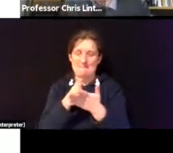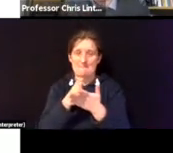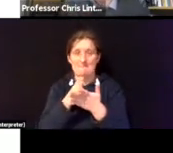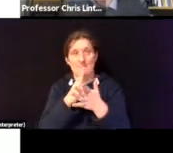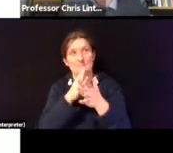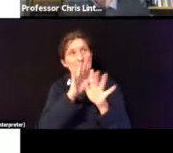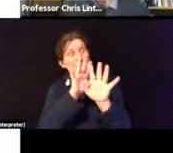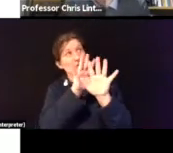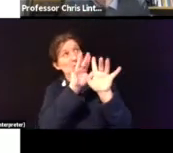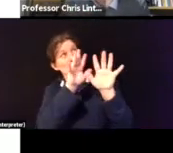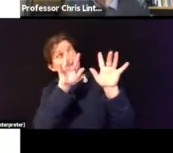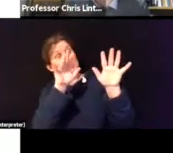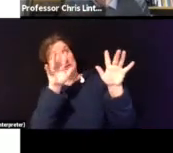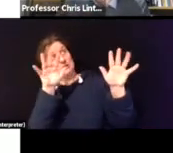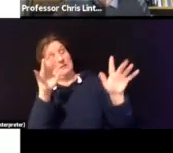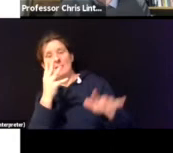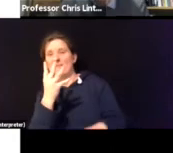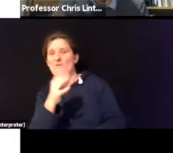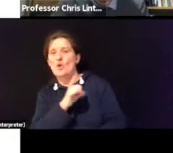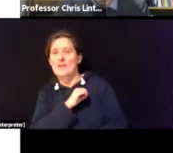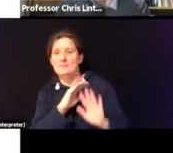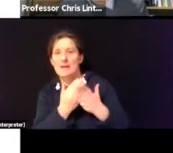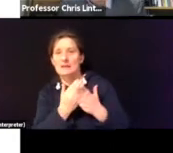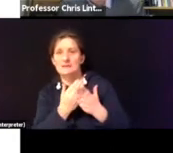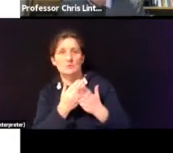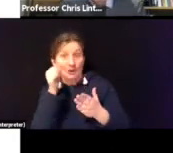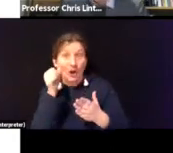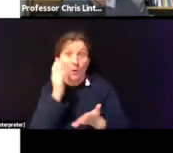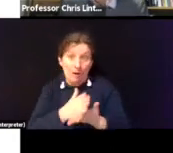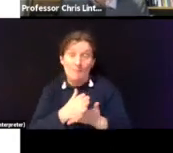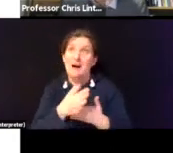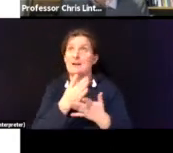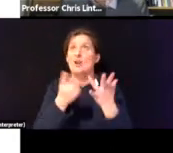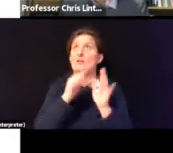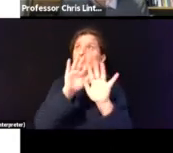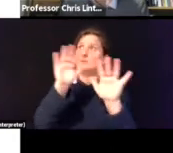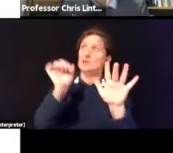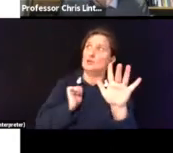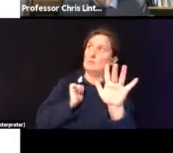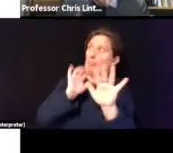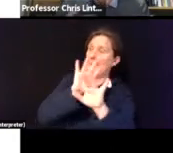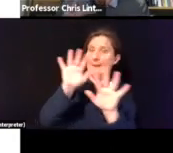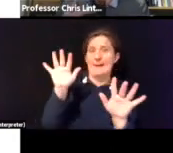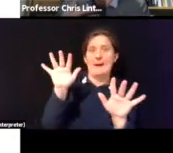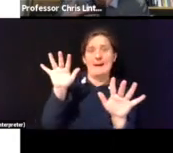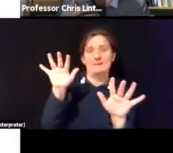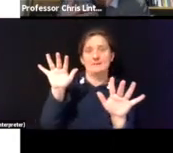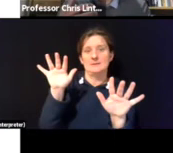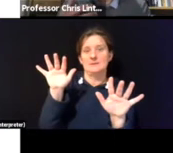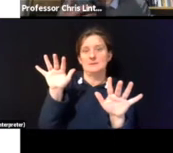the 4,000 planets that we know of and the others that we infer the presence of, I think to answer the question of whether